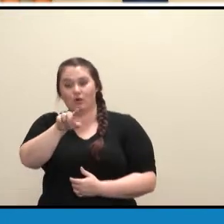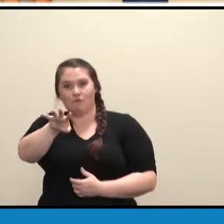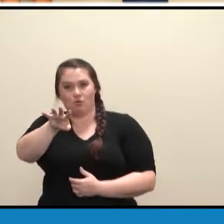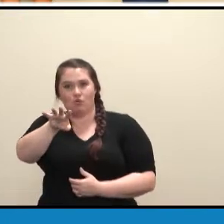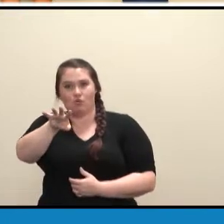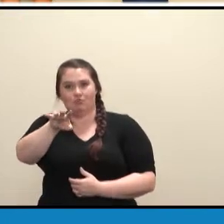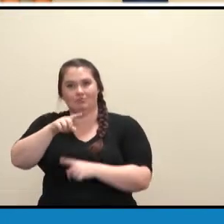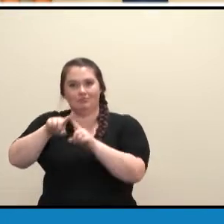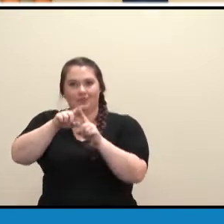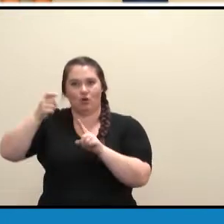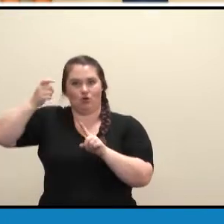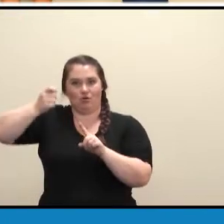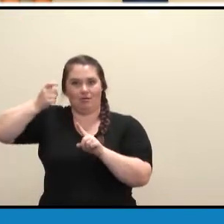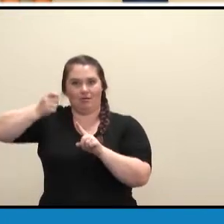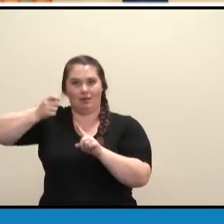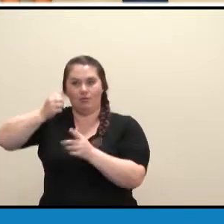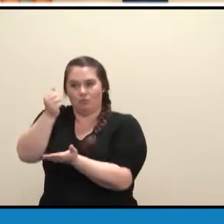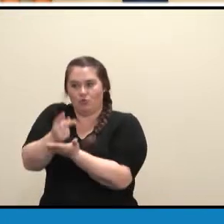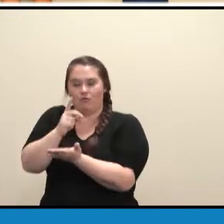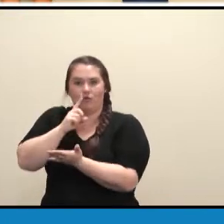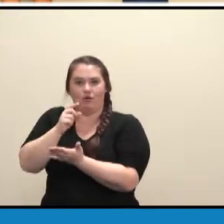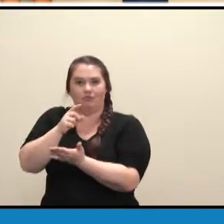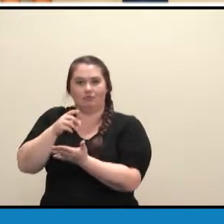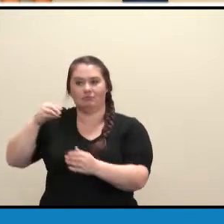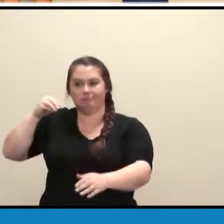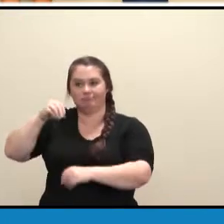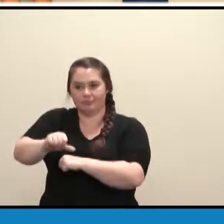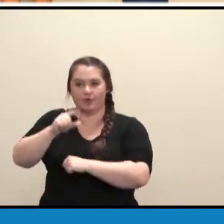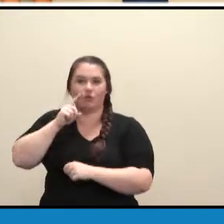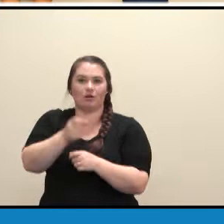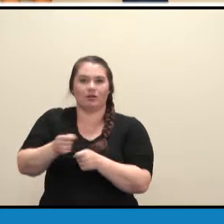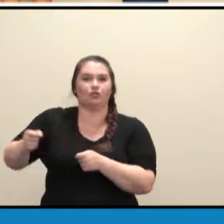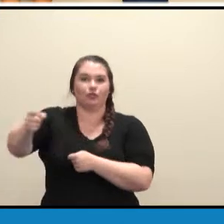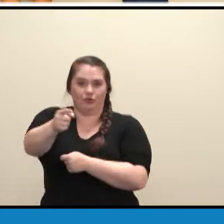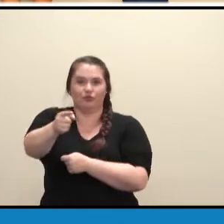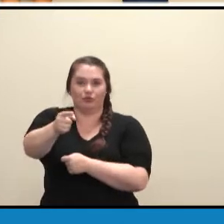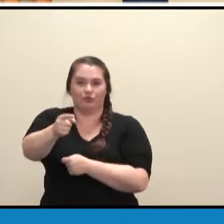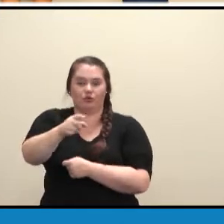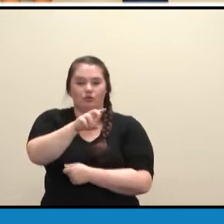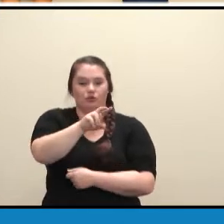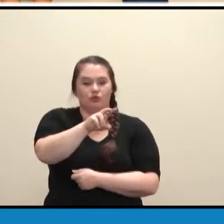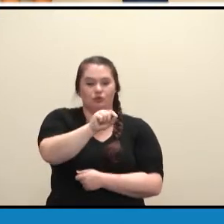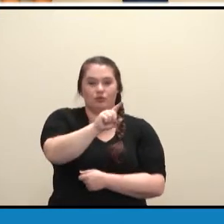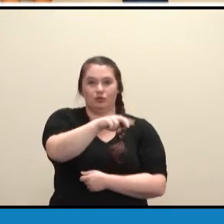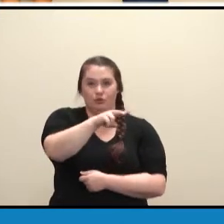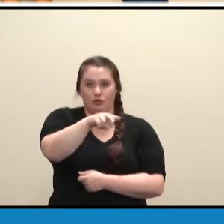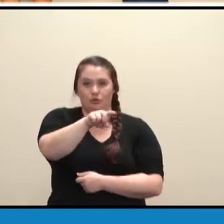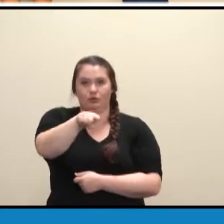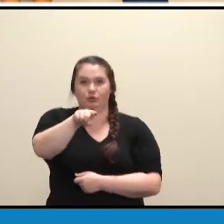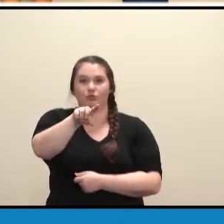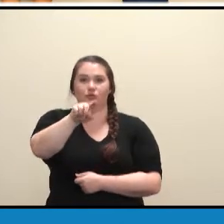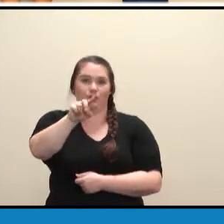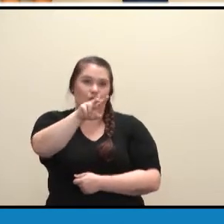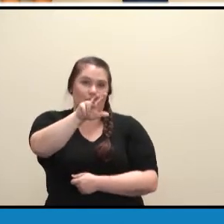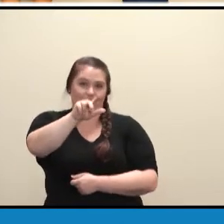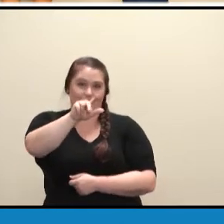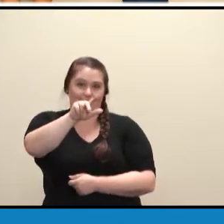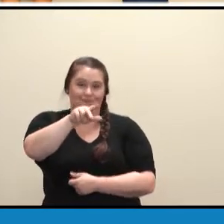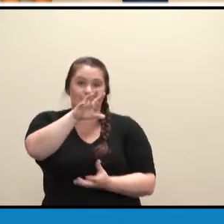applications, which were approved for funding for next school year for 22-23. A total of